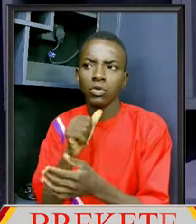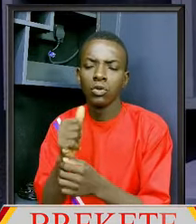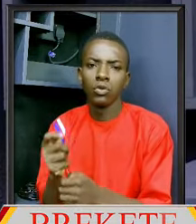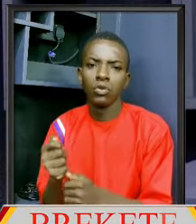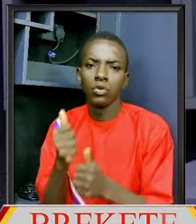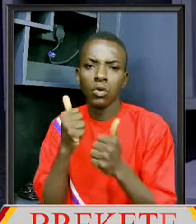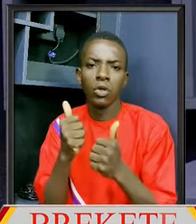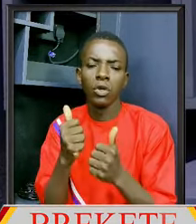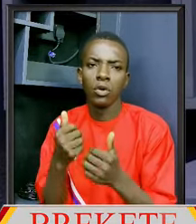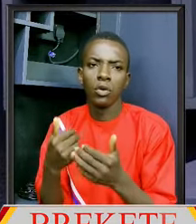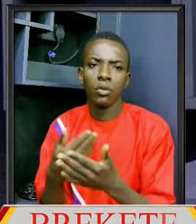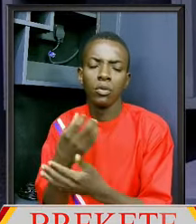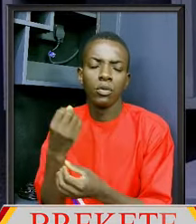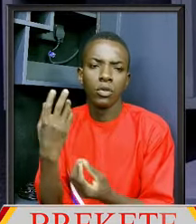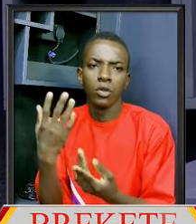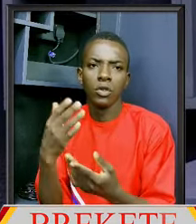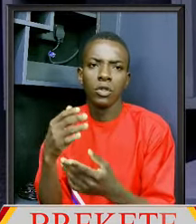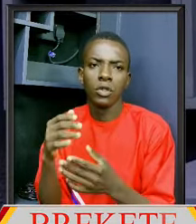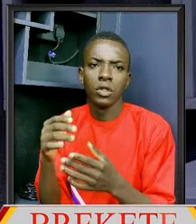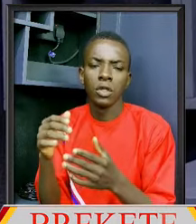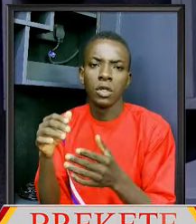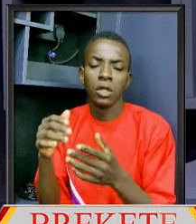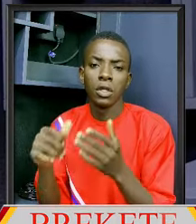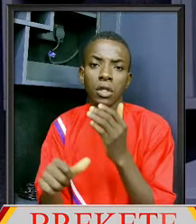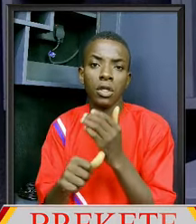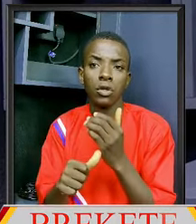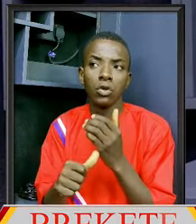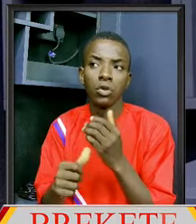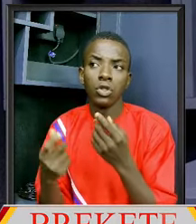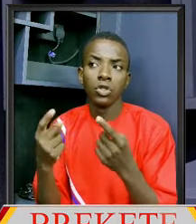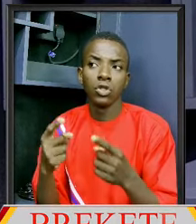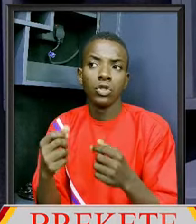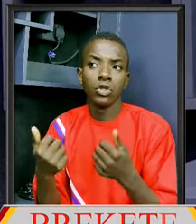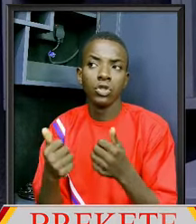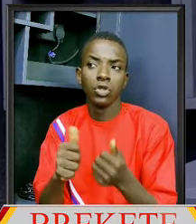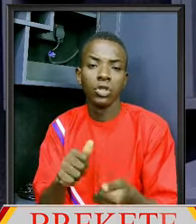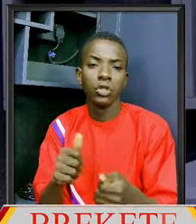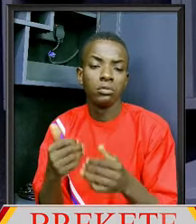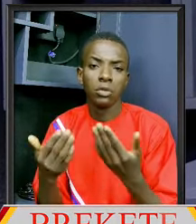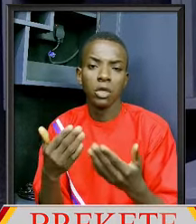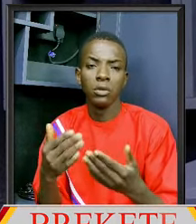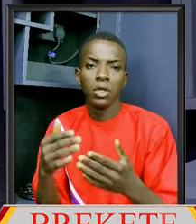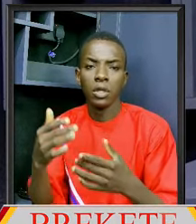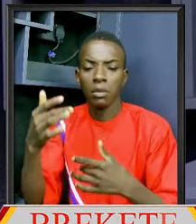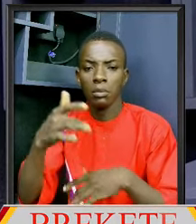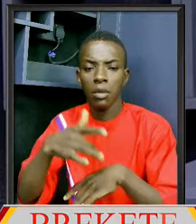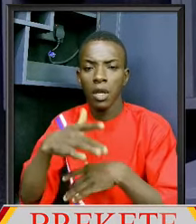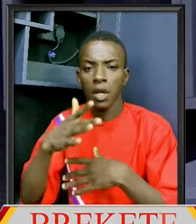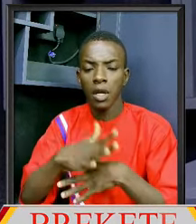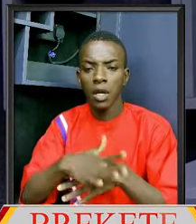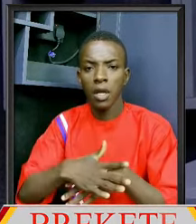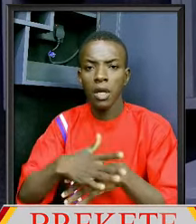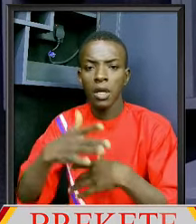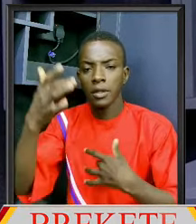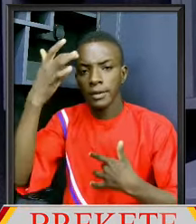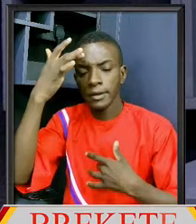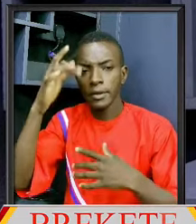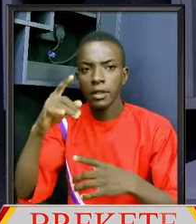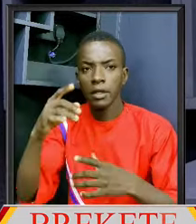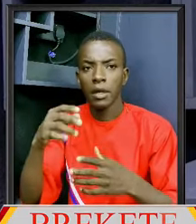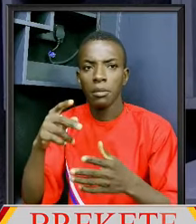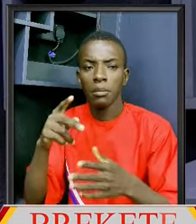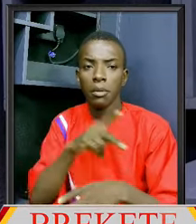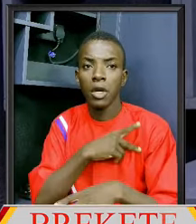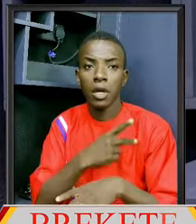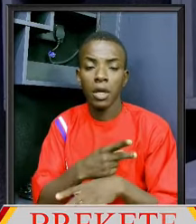the quick upgrade. Technology, they change you. If it be say the malaria test before, like even pregnancy